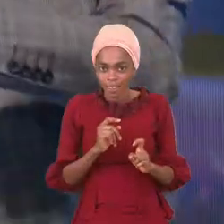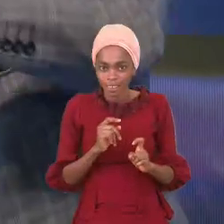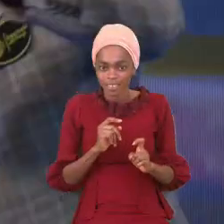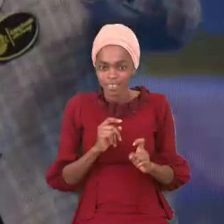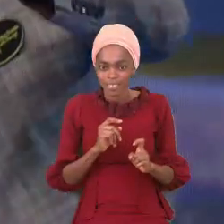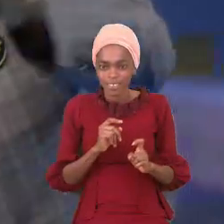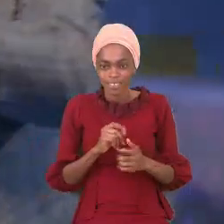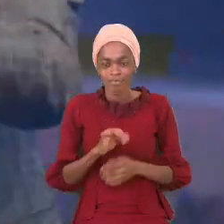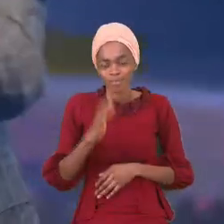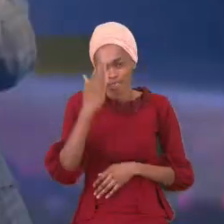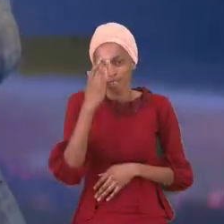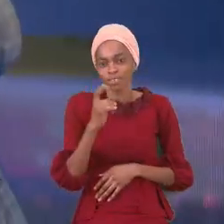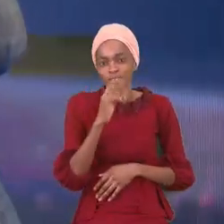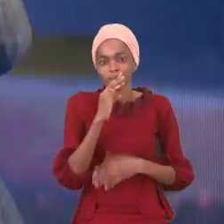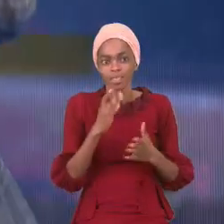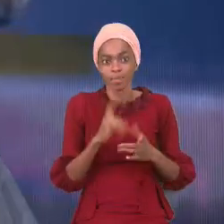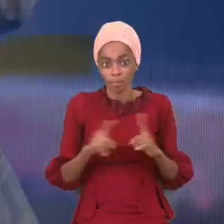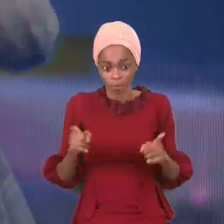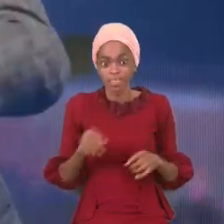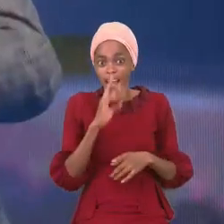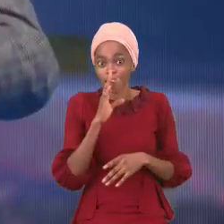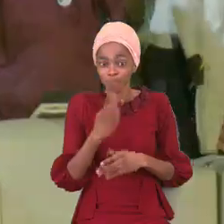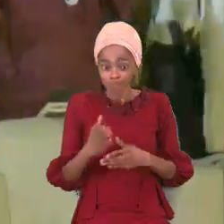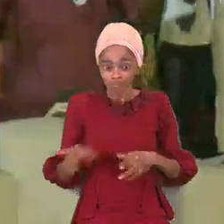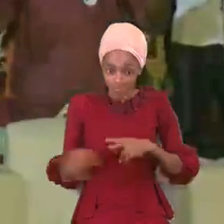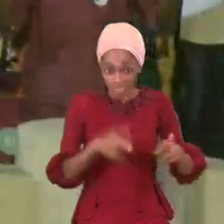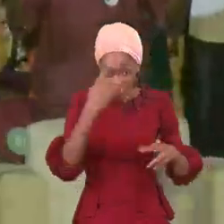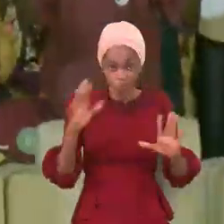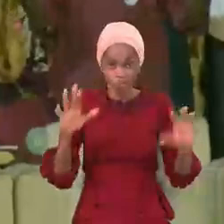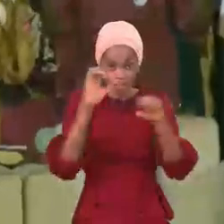there? I know you are there in the crowd, but are you there for miracle?